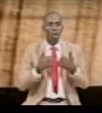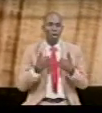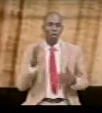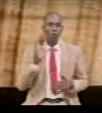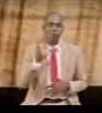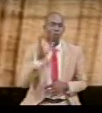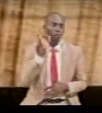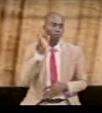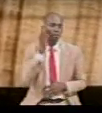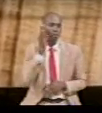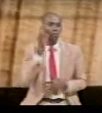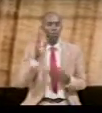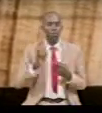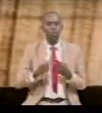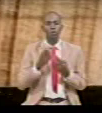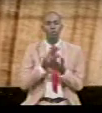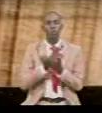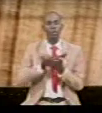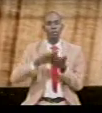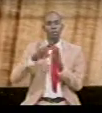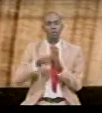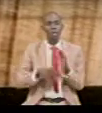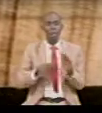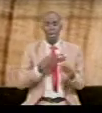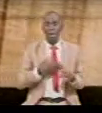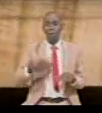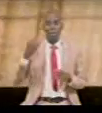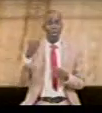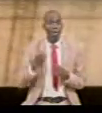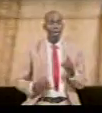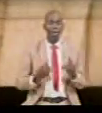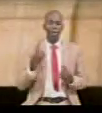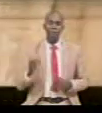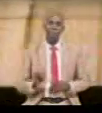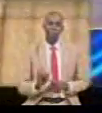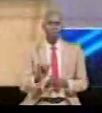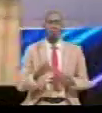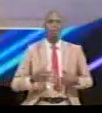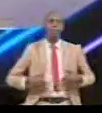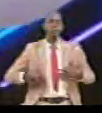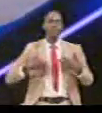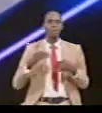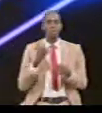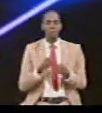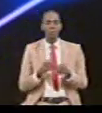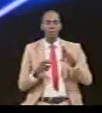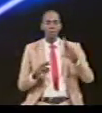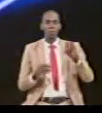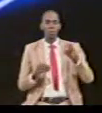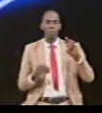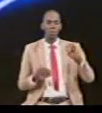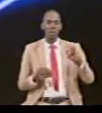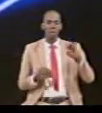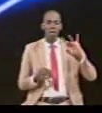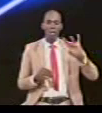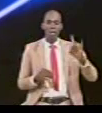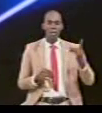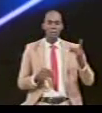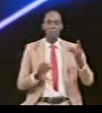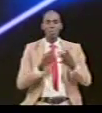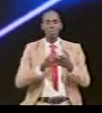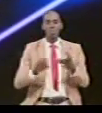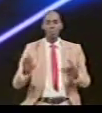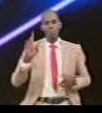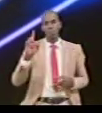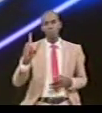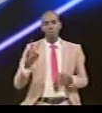holiness at the end, everlasting life. In Romans chapter 8, reading from verse